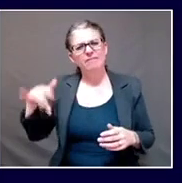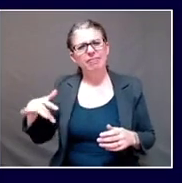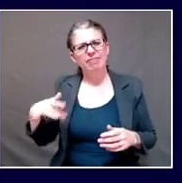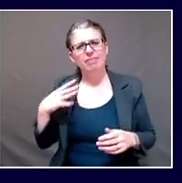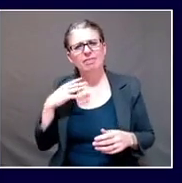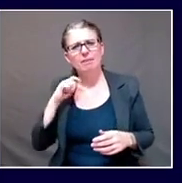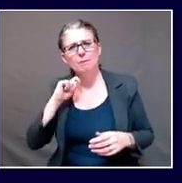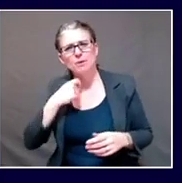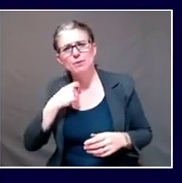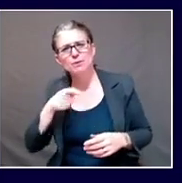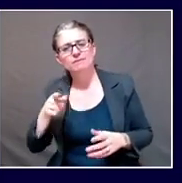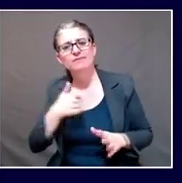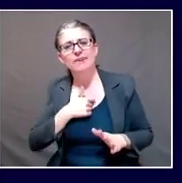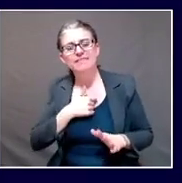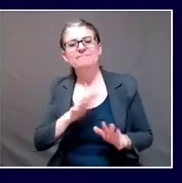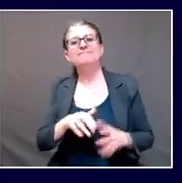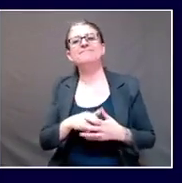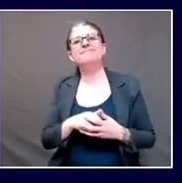A couple of things.